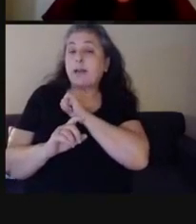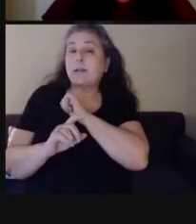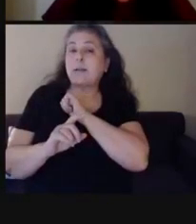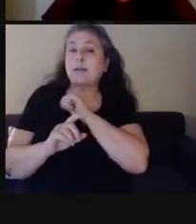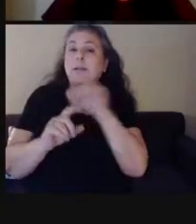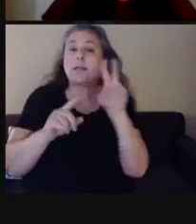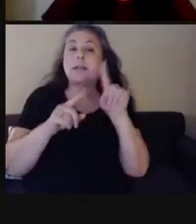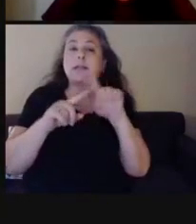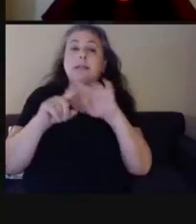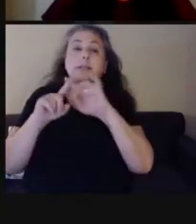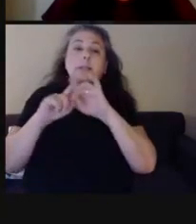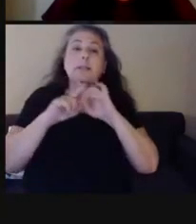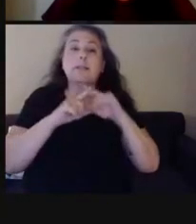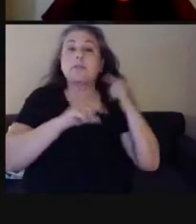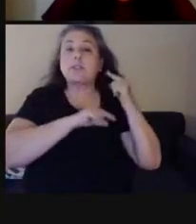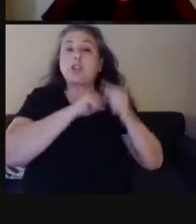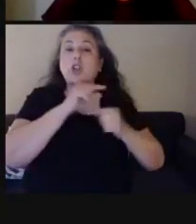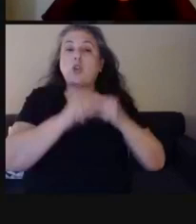intergenerational.